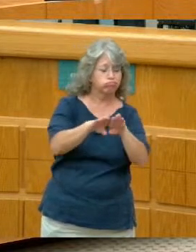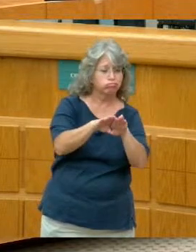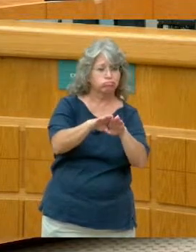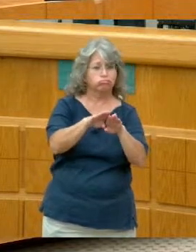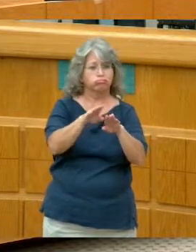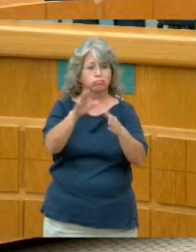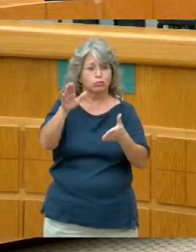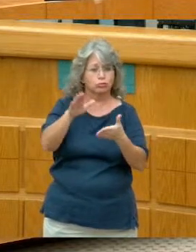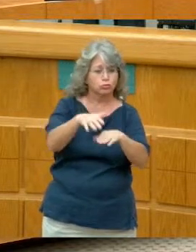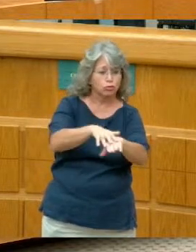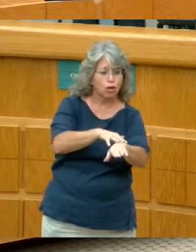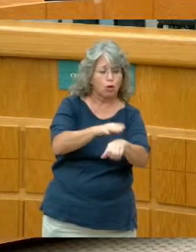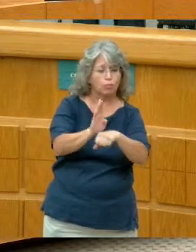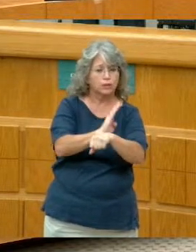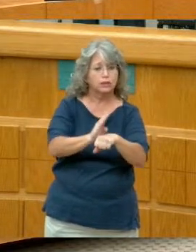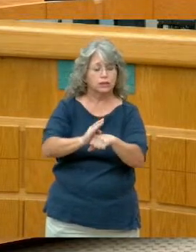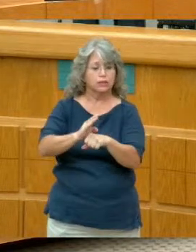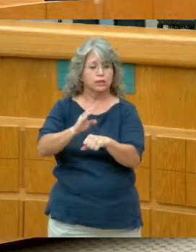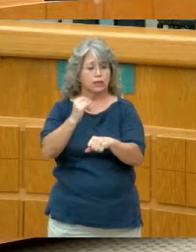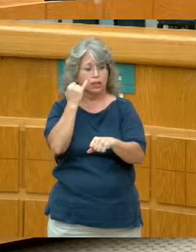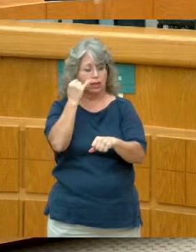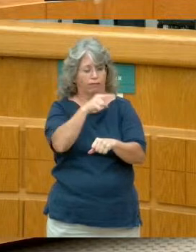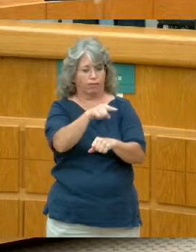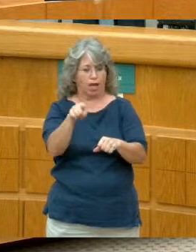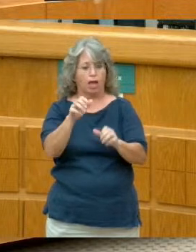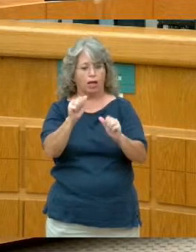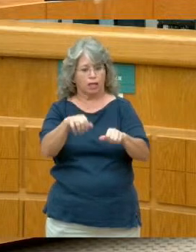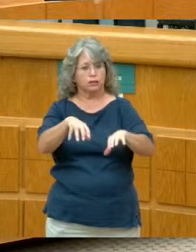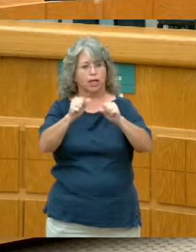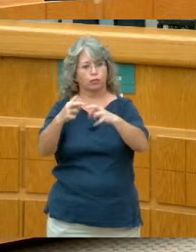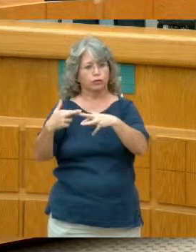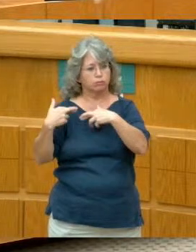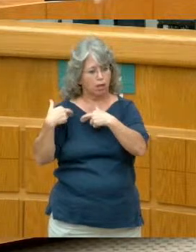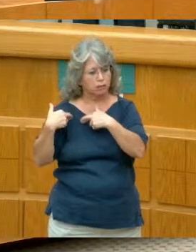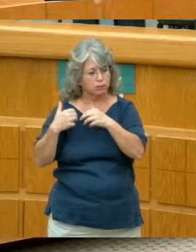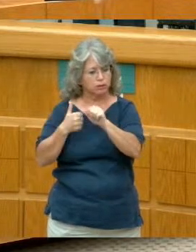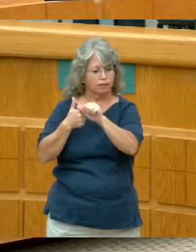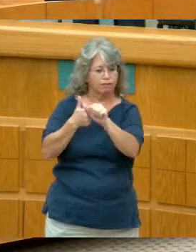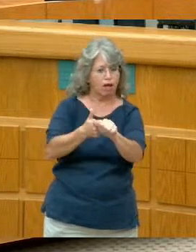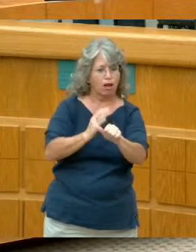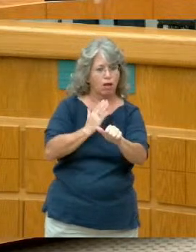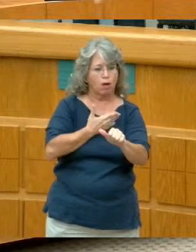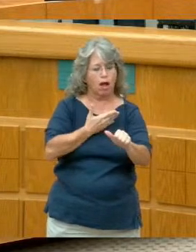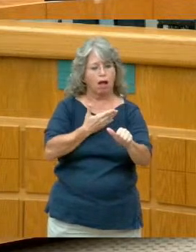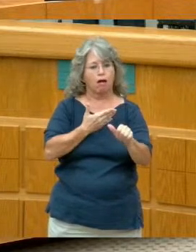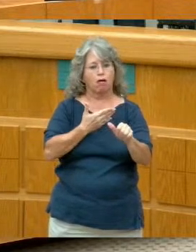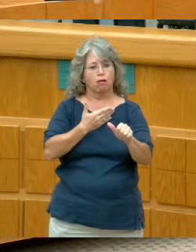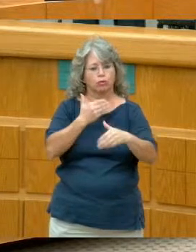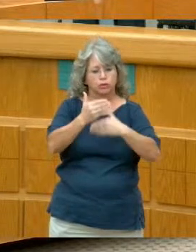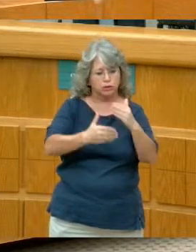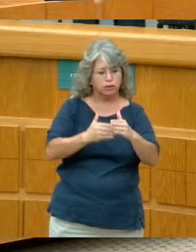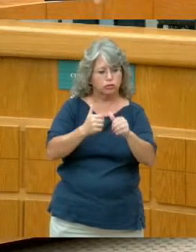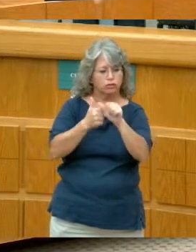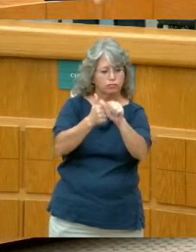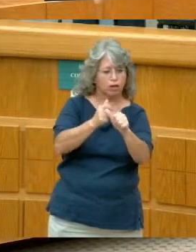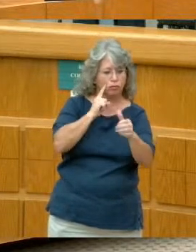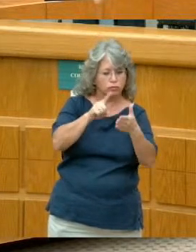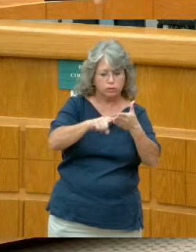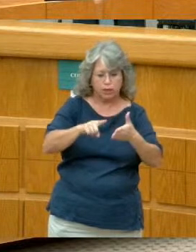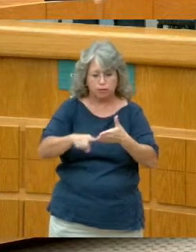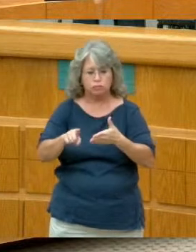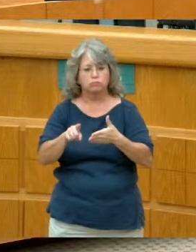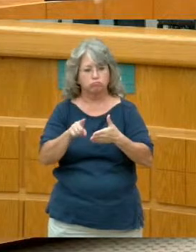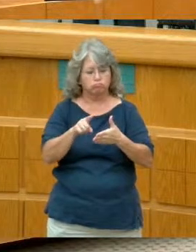facilities and recognize their efforts to be in compliance with our inspections, we feel like that it's worth our time